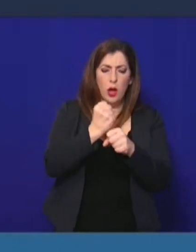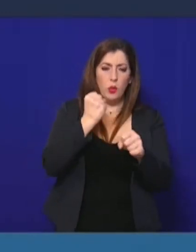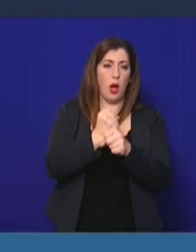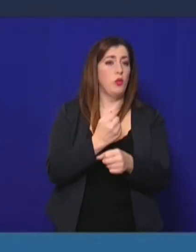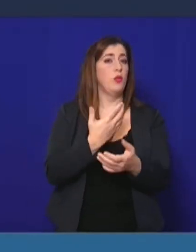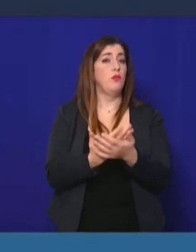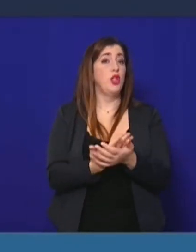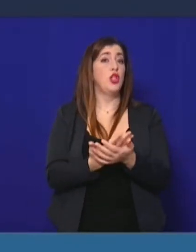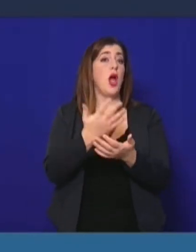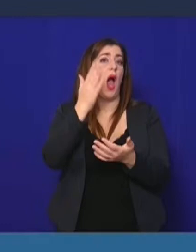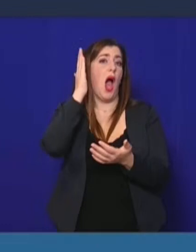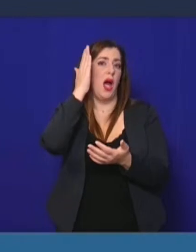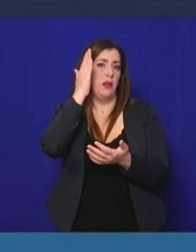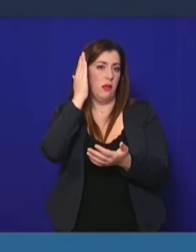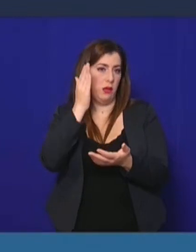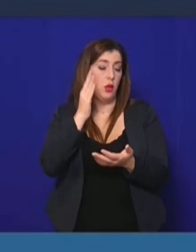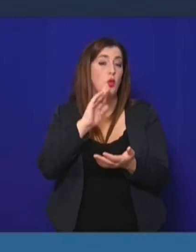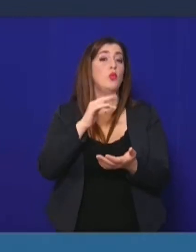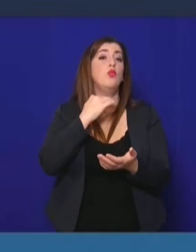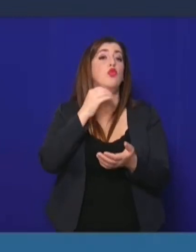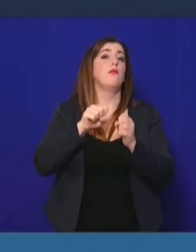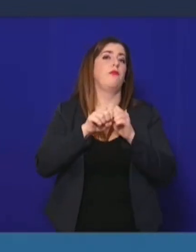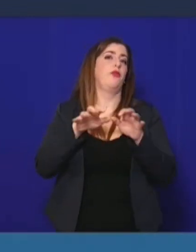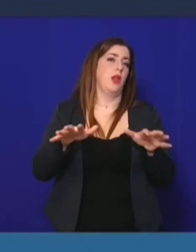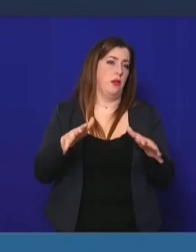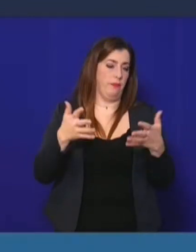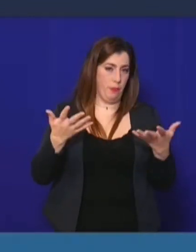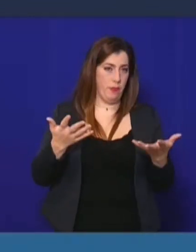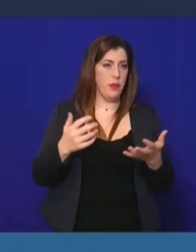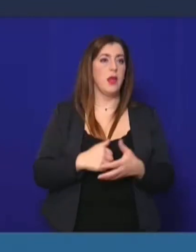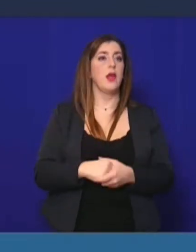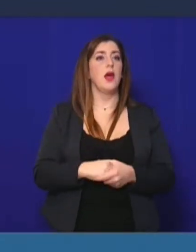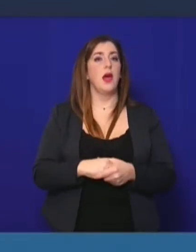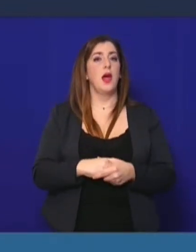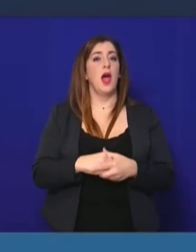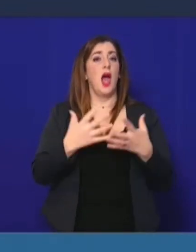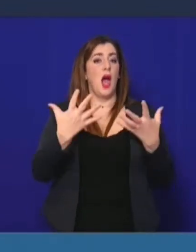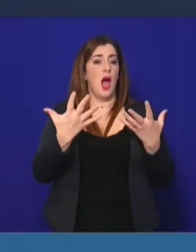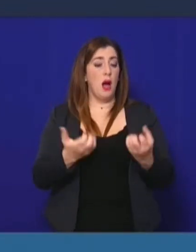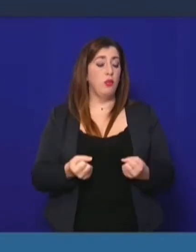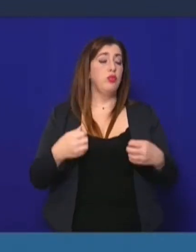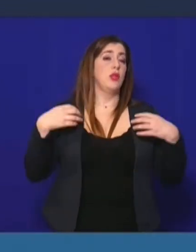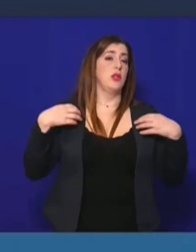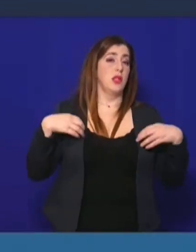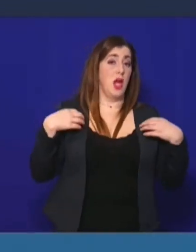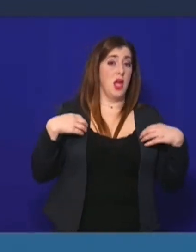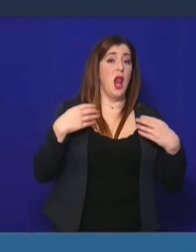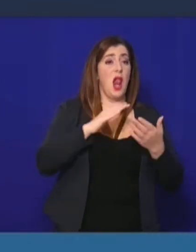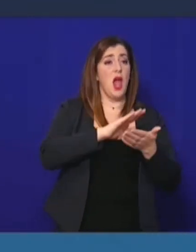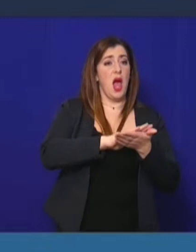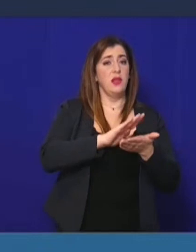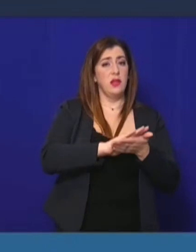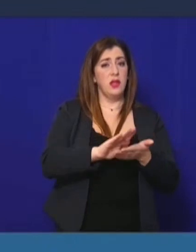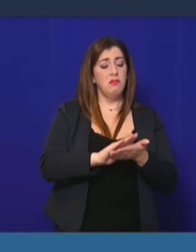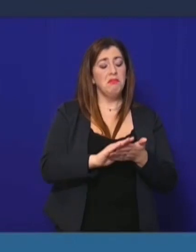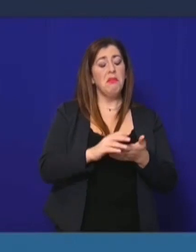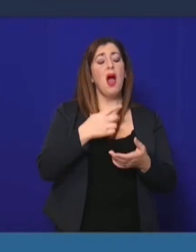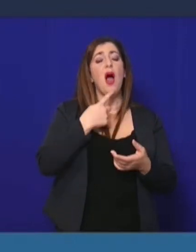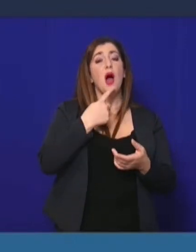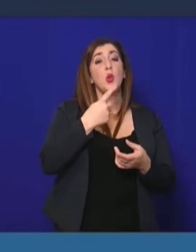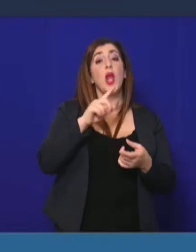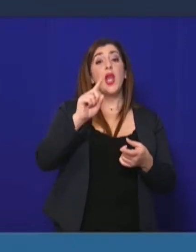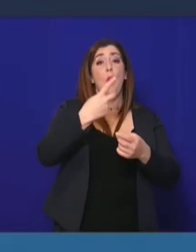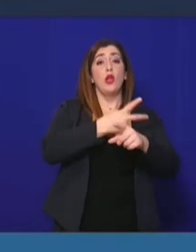stess. U allura nafu li hemm skejjel li huma ħadu inizjattiva min-naħa tagħhom kif qed inti li huma jaħdmu